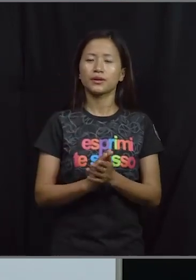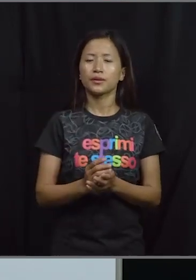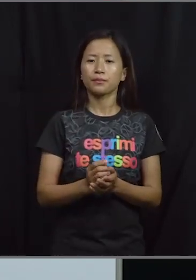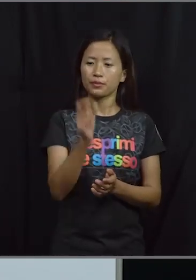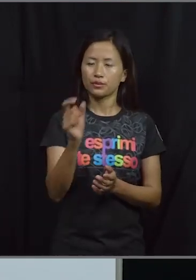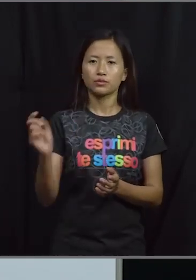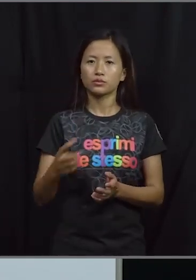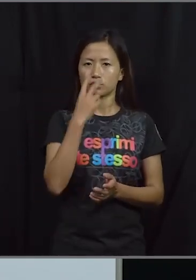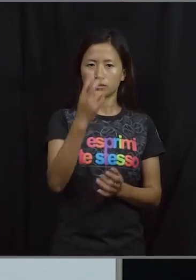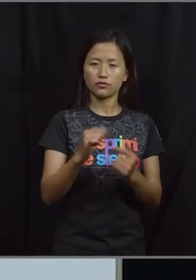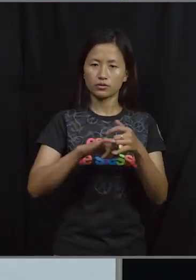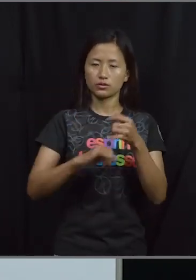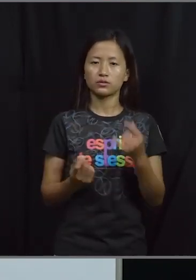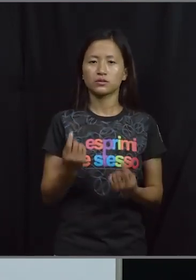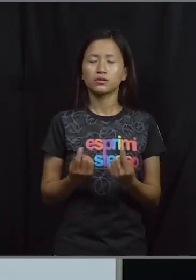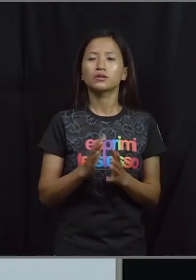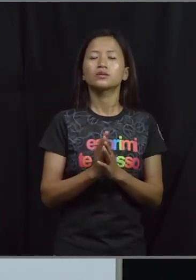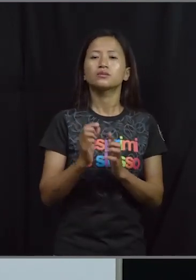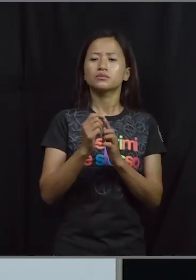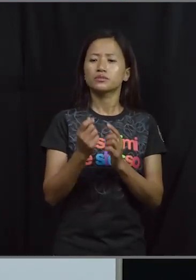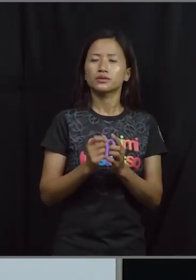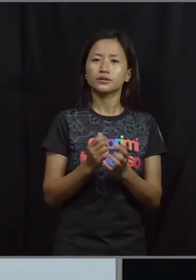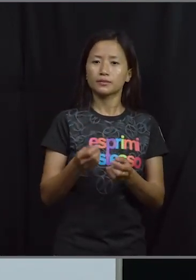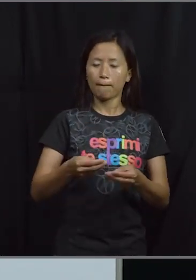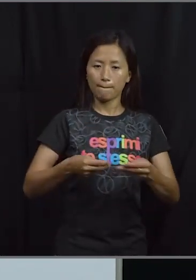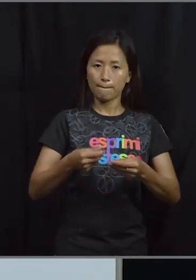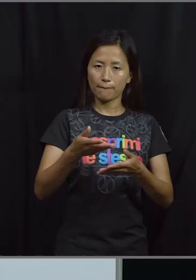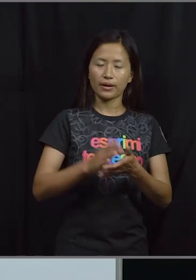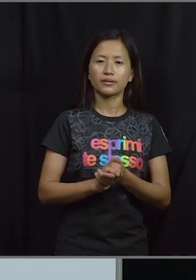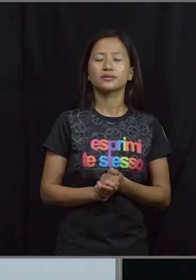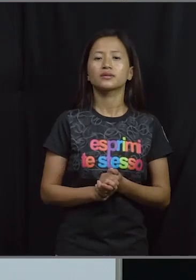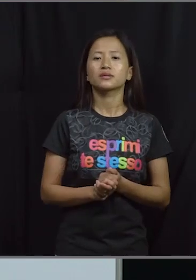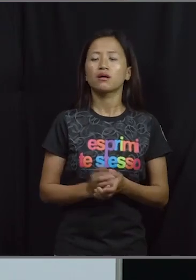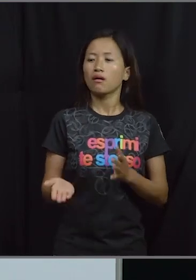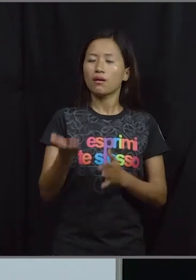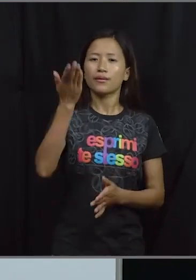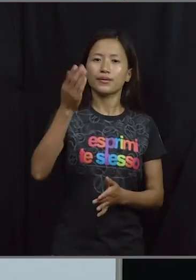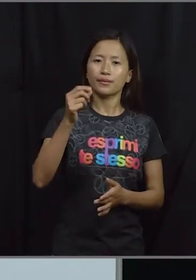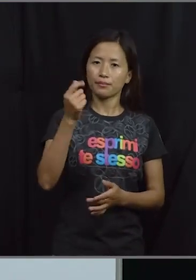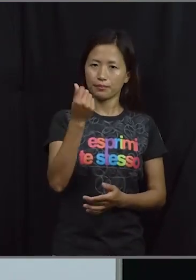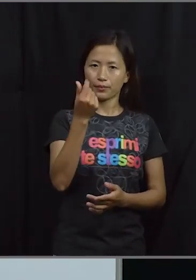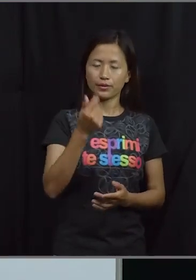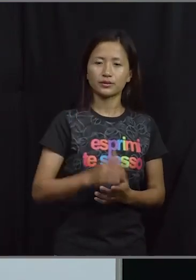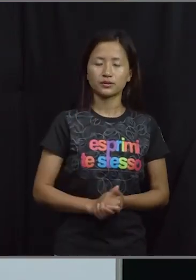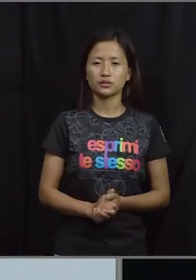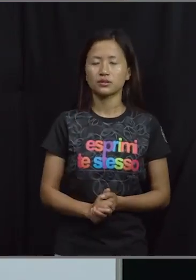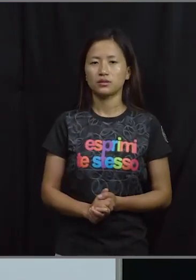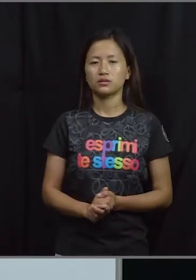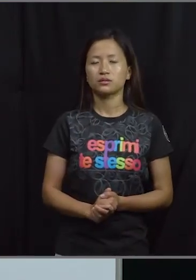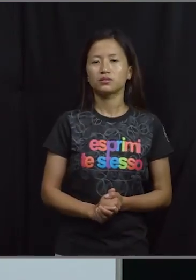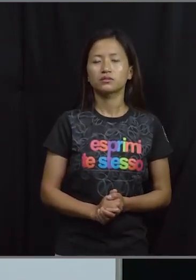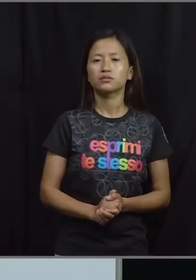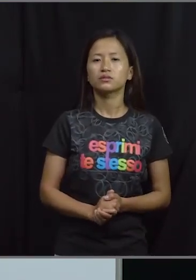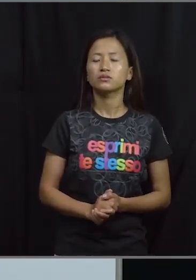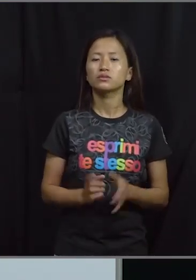for a situation to purchase commodities only at a higher price because these are considered status symbol.